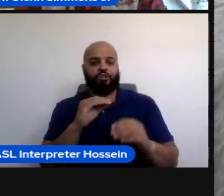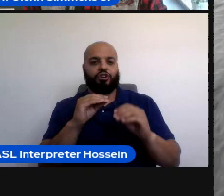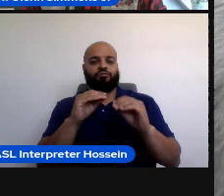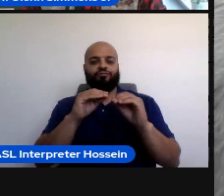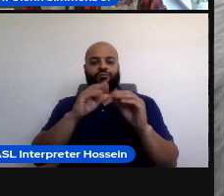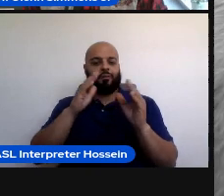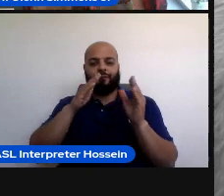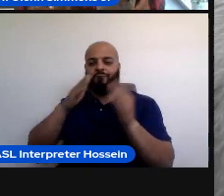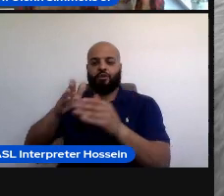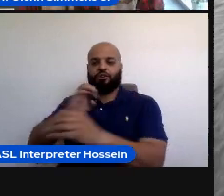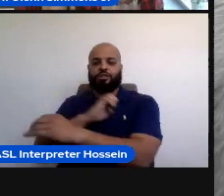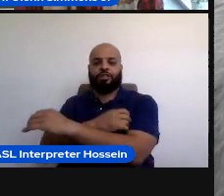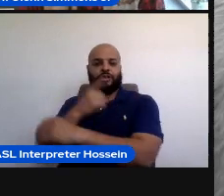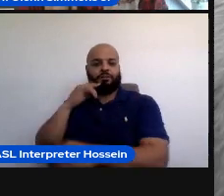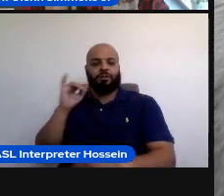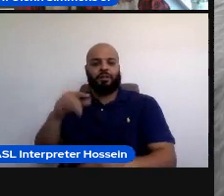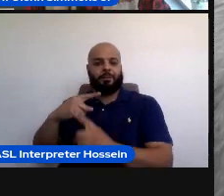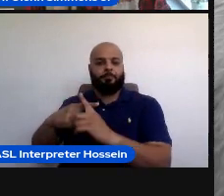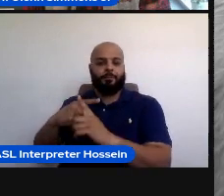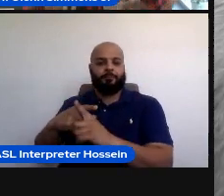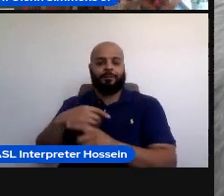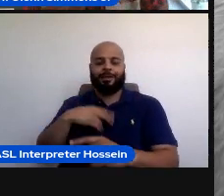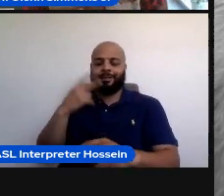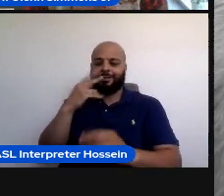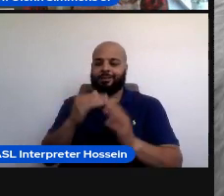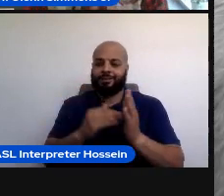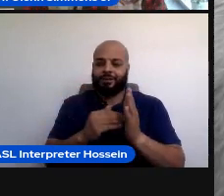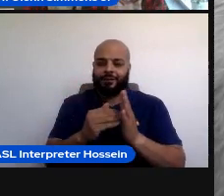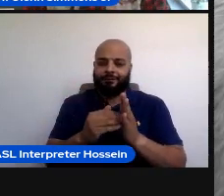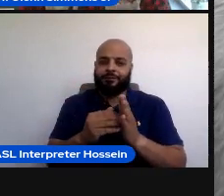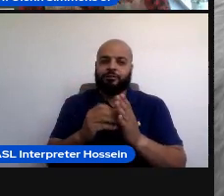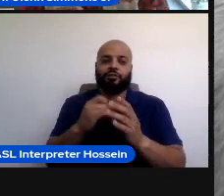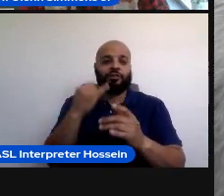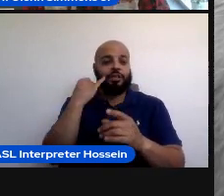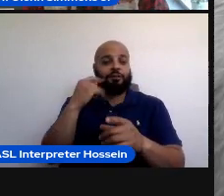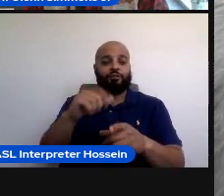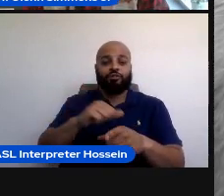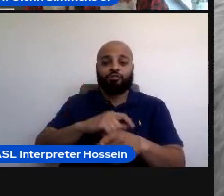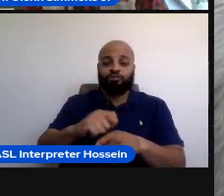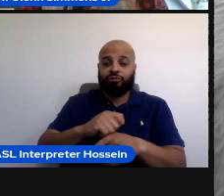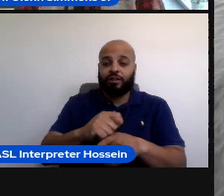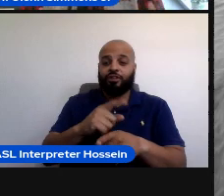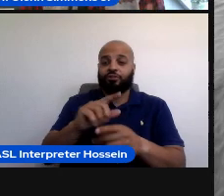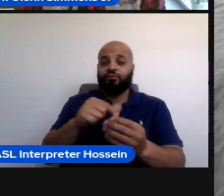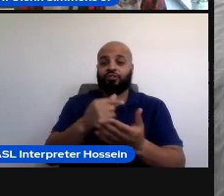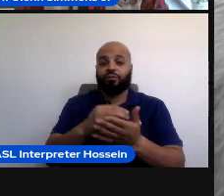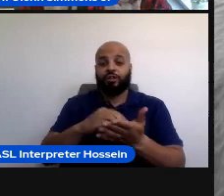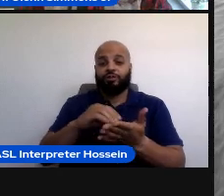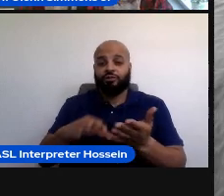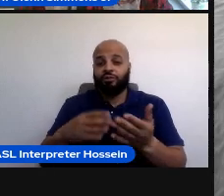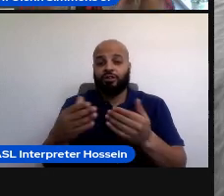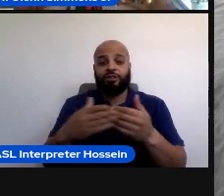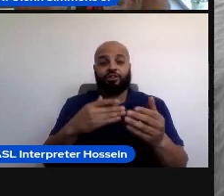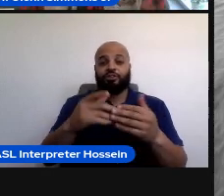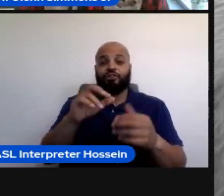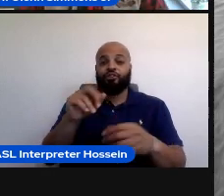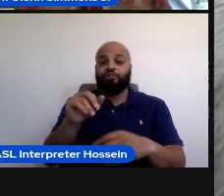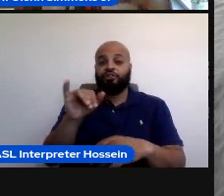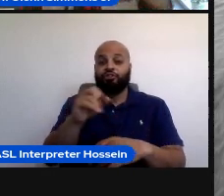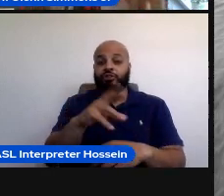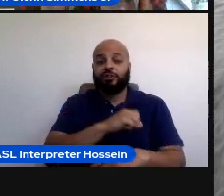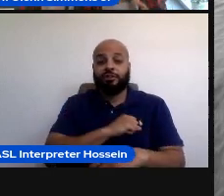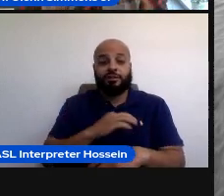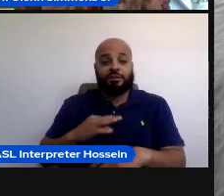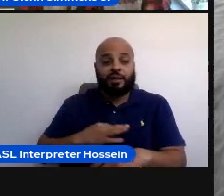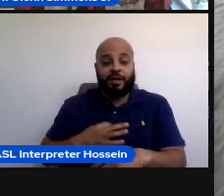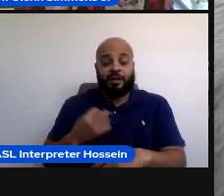towards those things. And I've seen that time and time again. So if you are trainees now, if you're graduate students, even if you're junior faculty, understanding